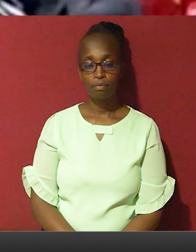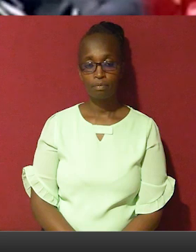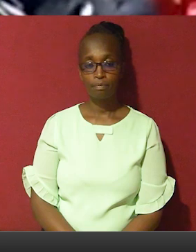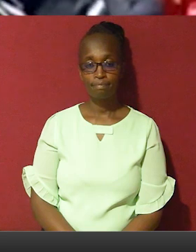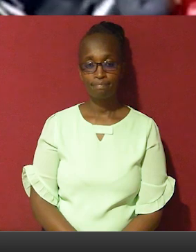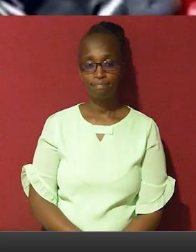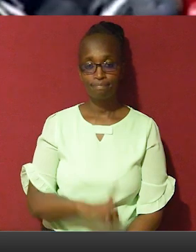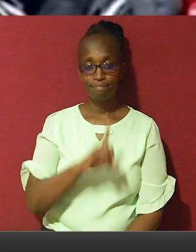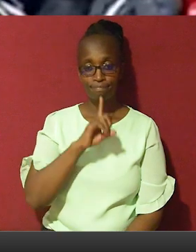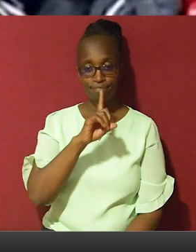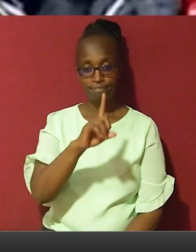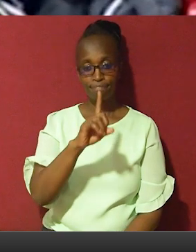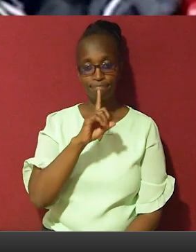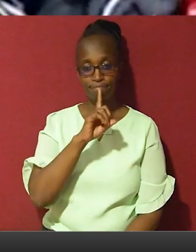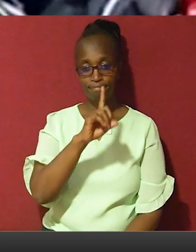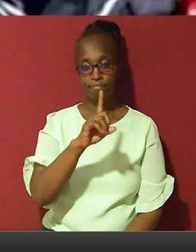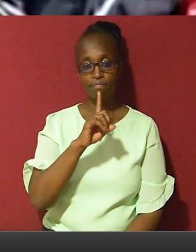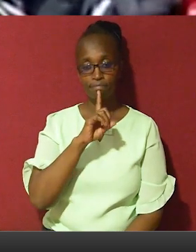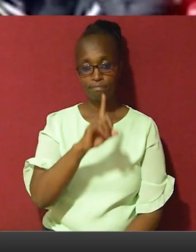Mr.